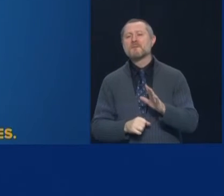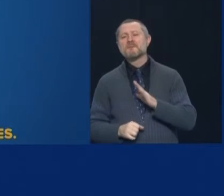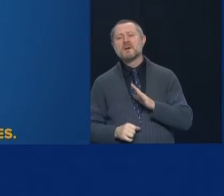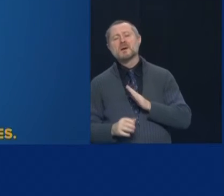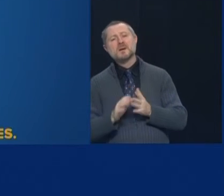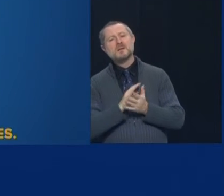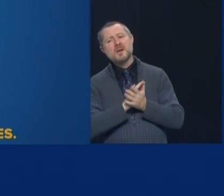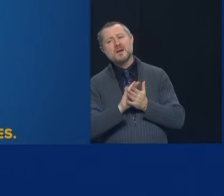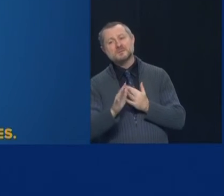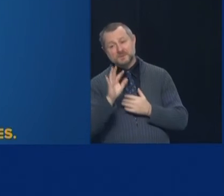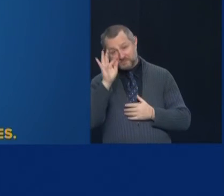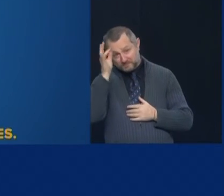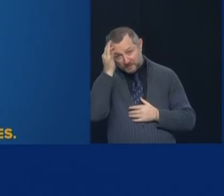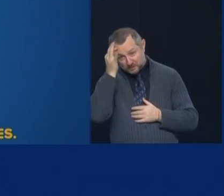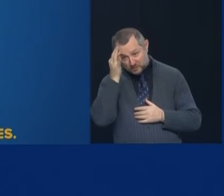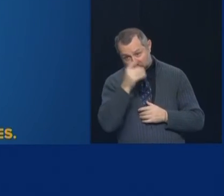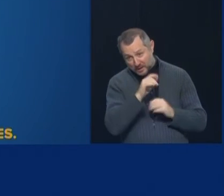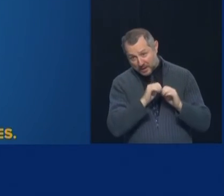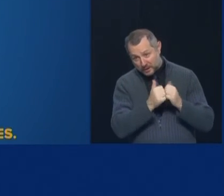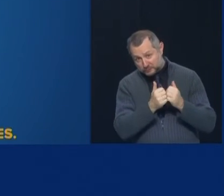can deliver them to the state.